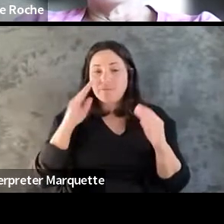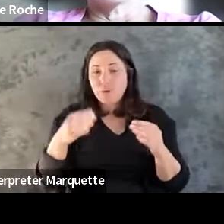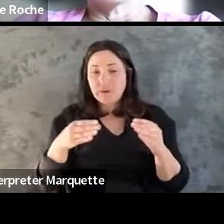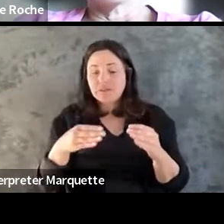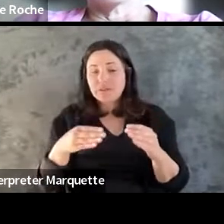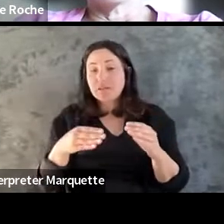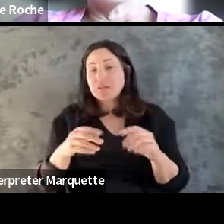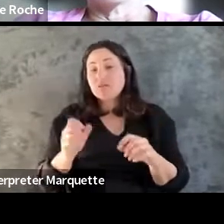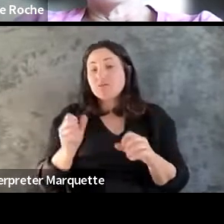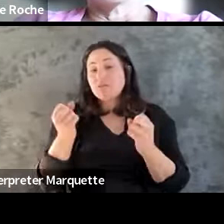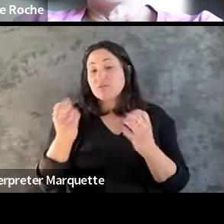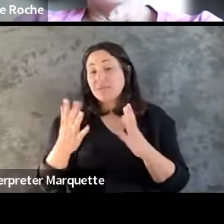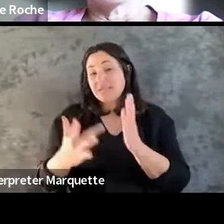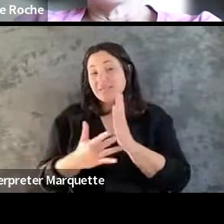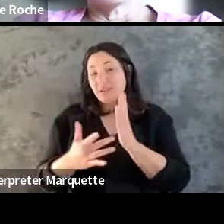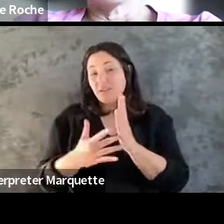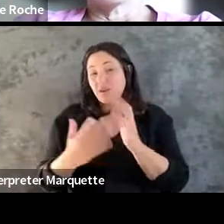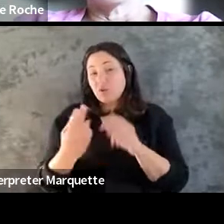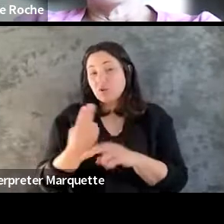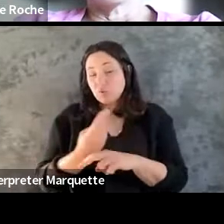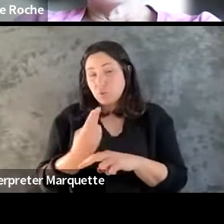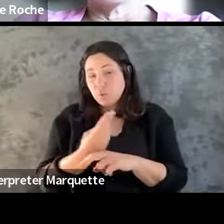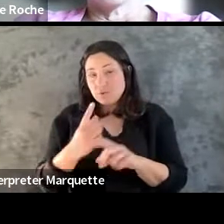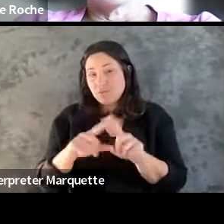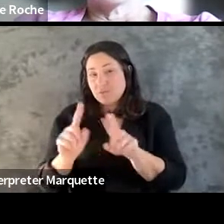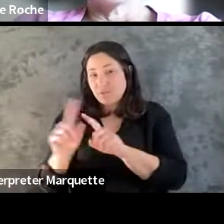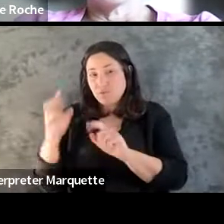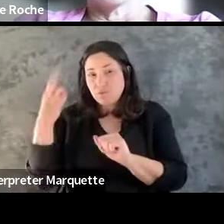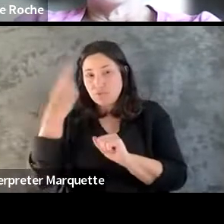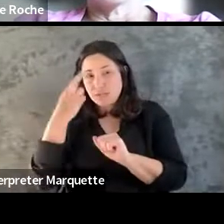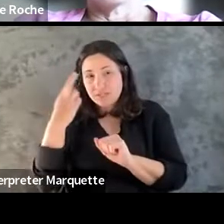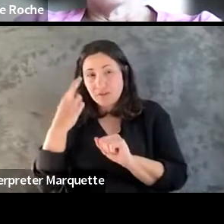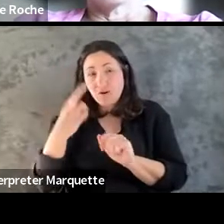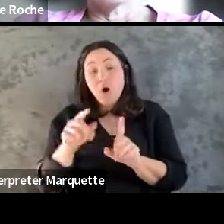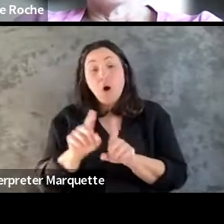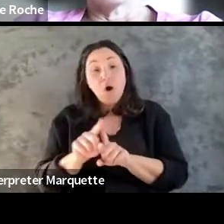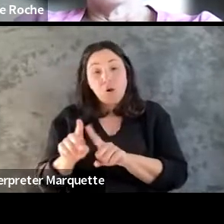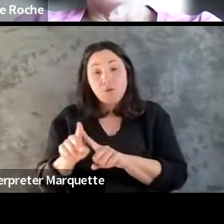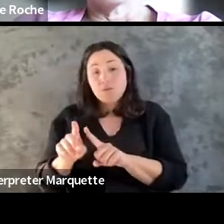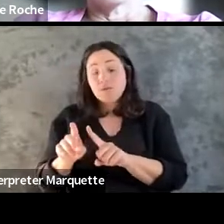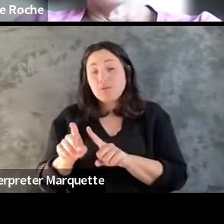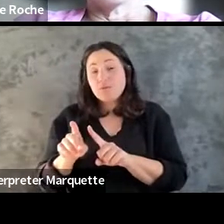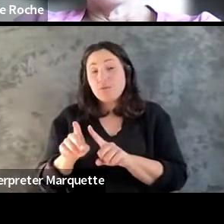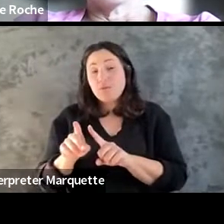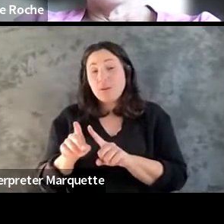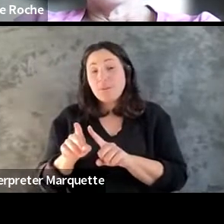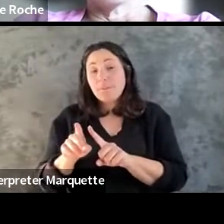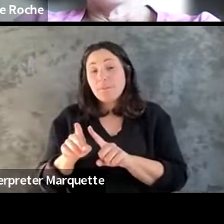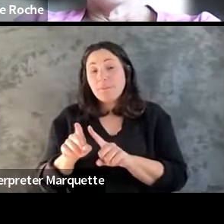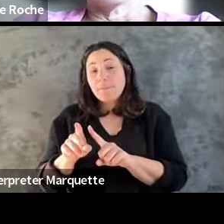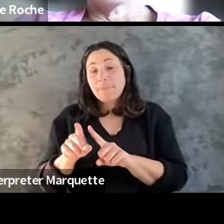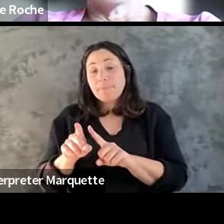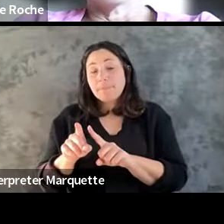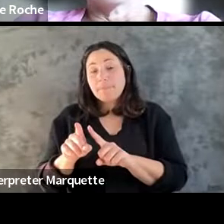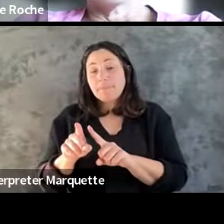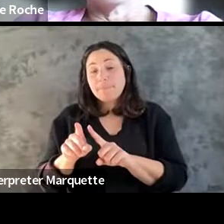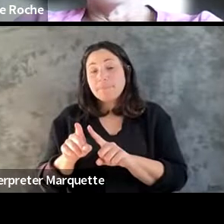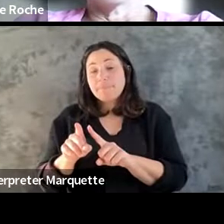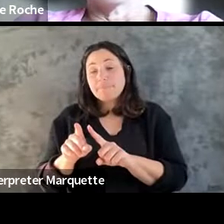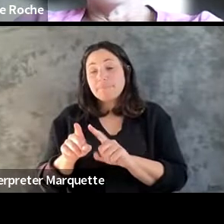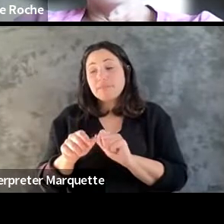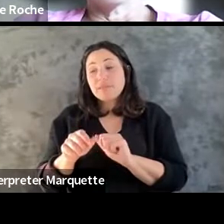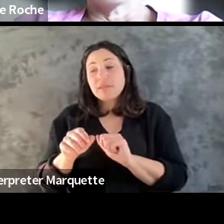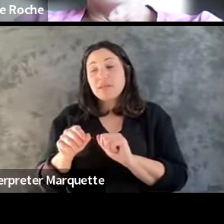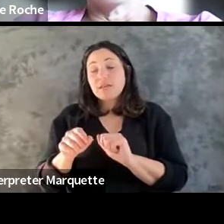So there is a lot of technology used for different reasons. There's also some of the, what teachers